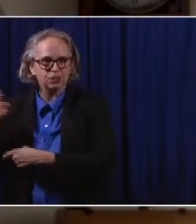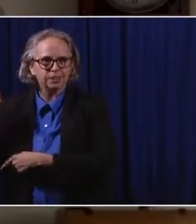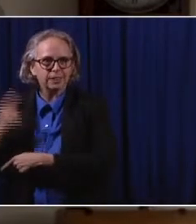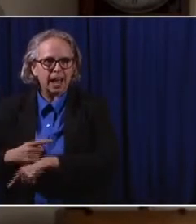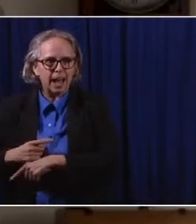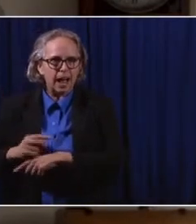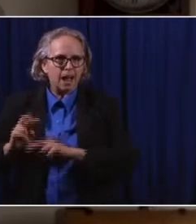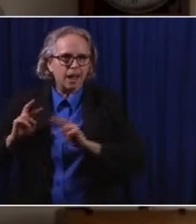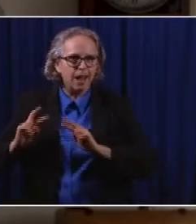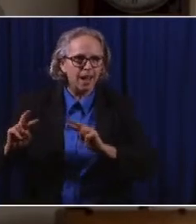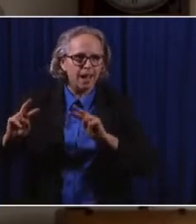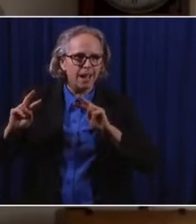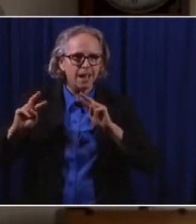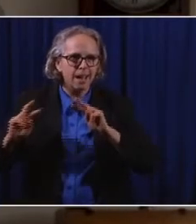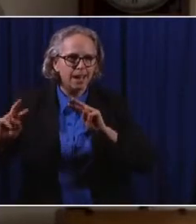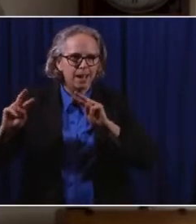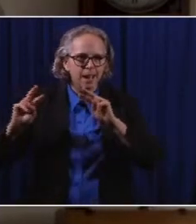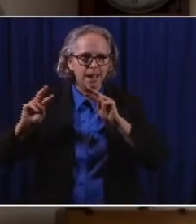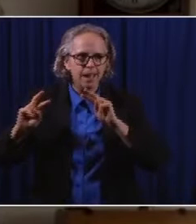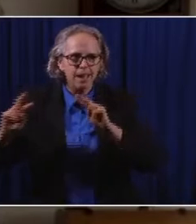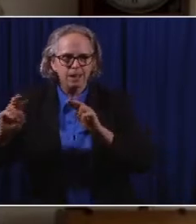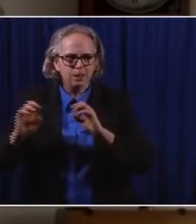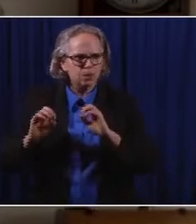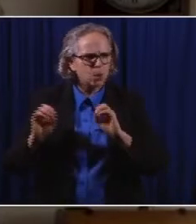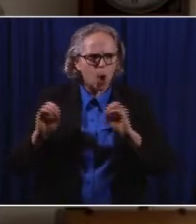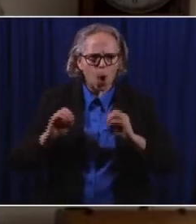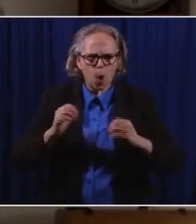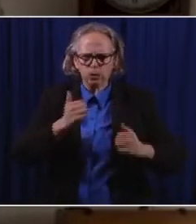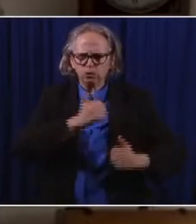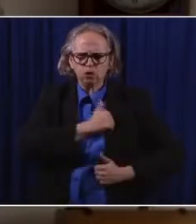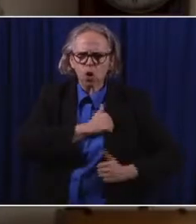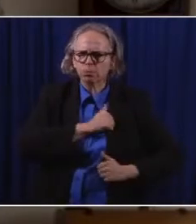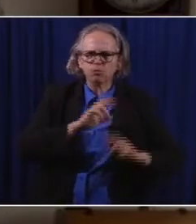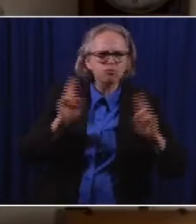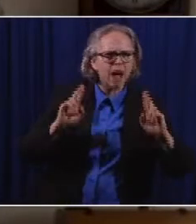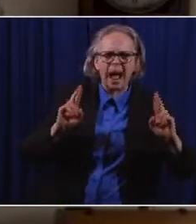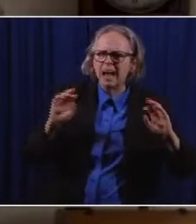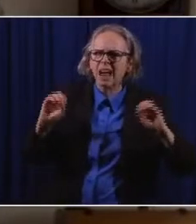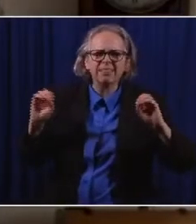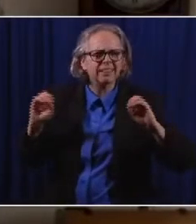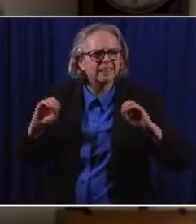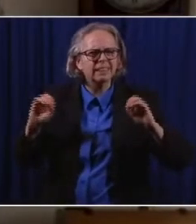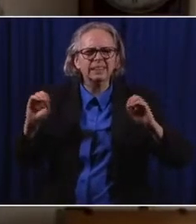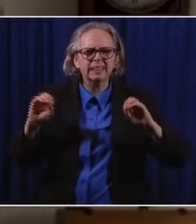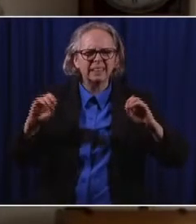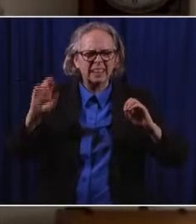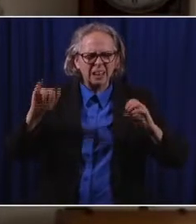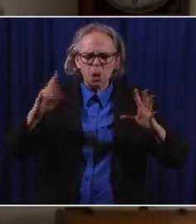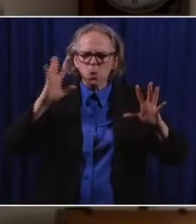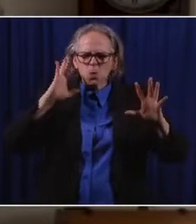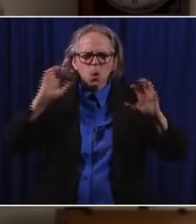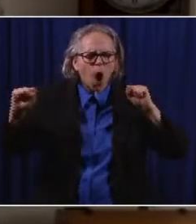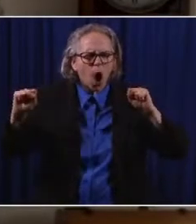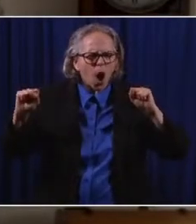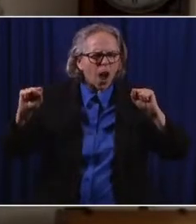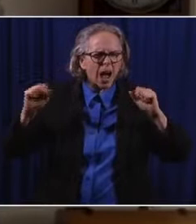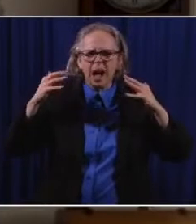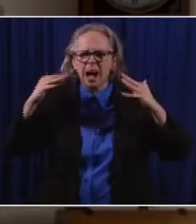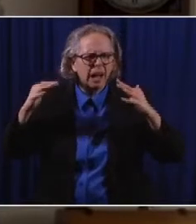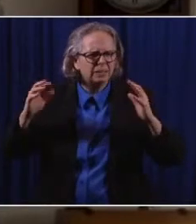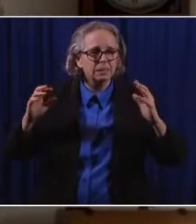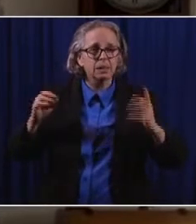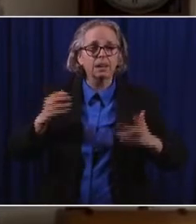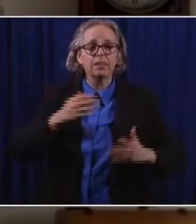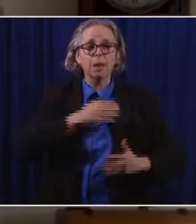no conspirators gather in secret headquarters. The noise and the blare, the bands and the screaming, the pageantry, the oratory